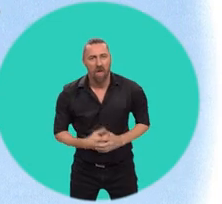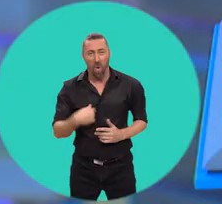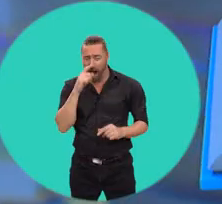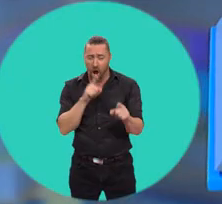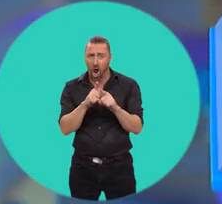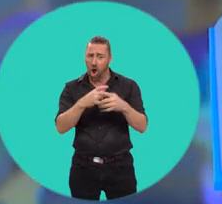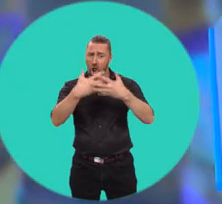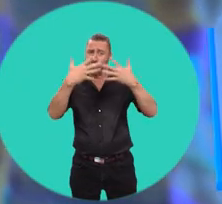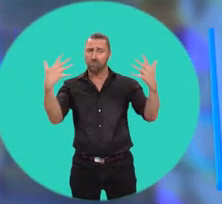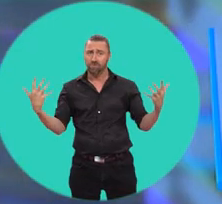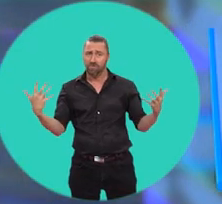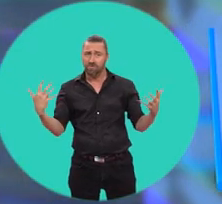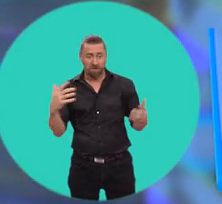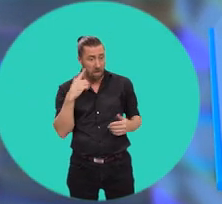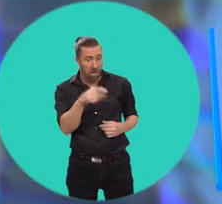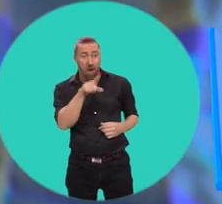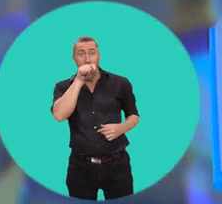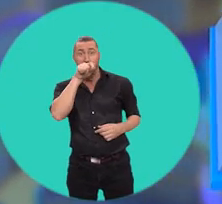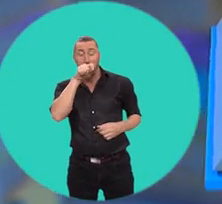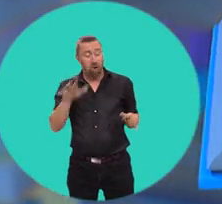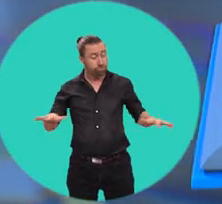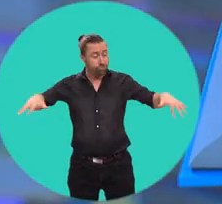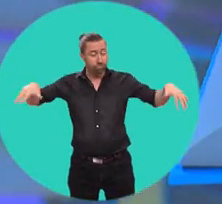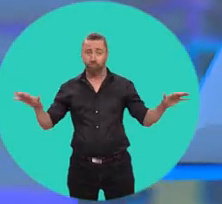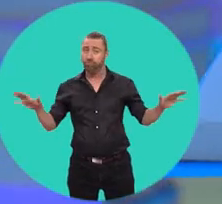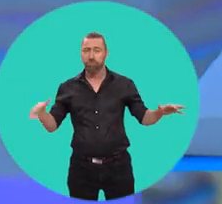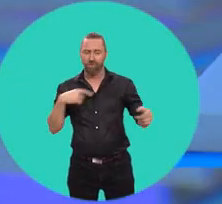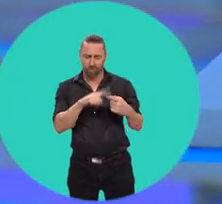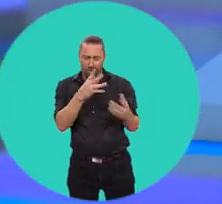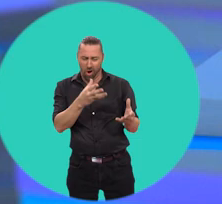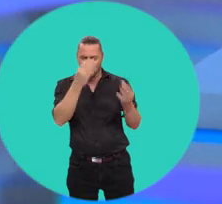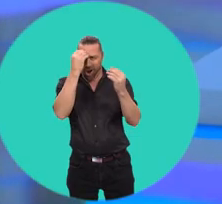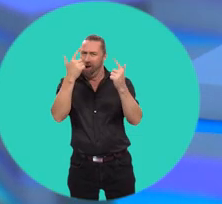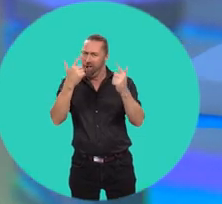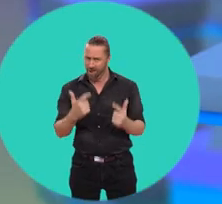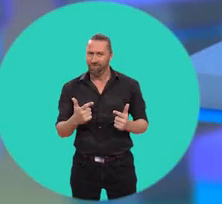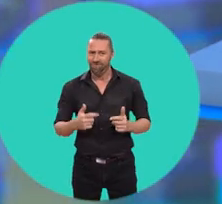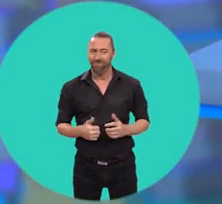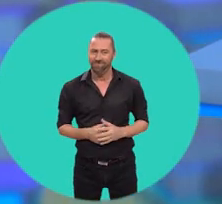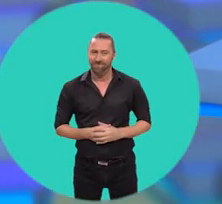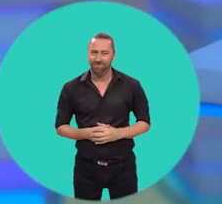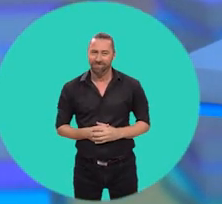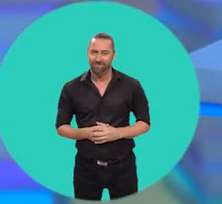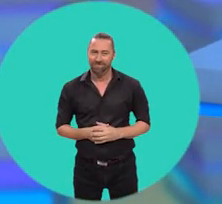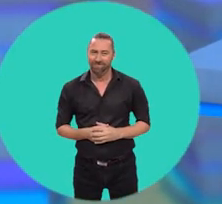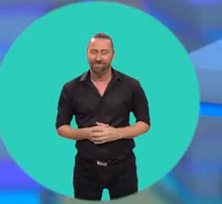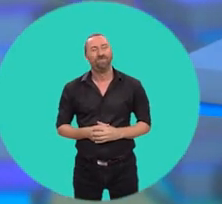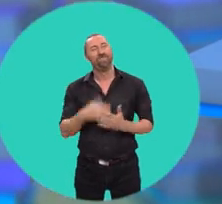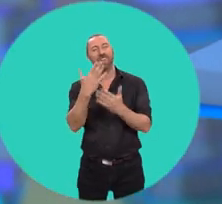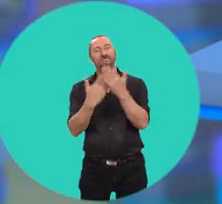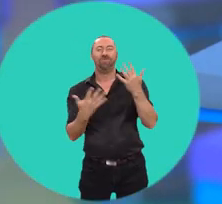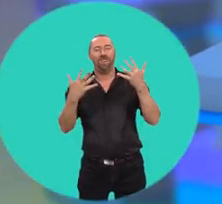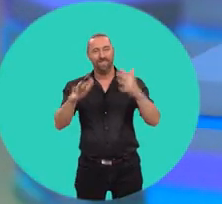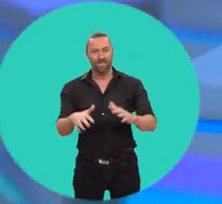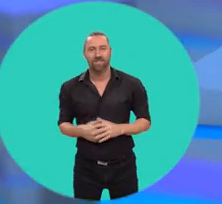even covered in feathers, wearing magpie disguises. That's